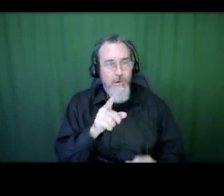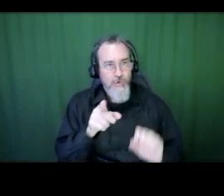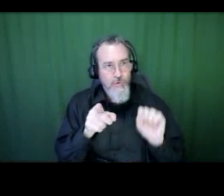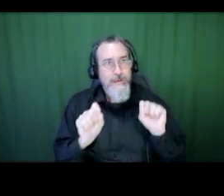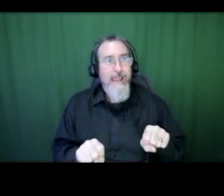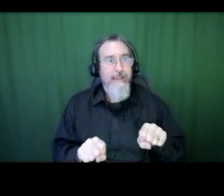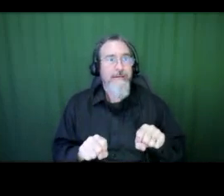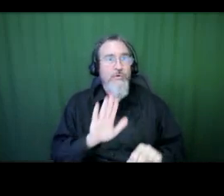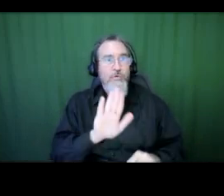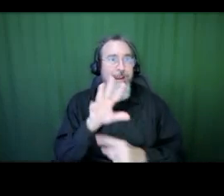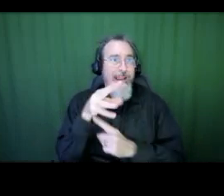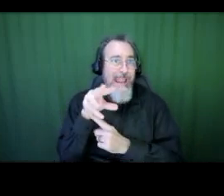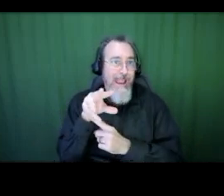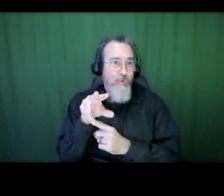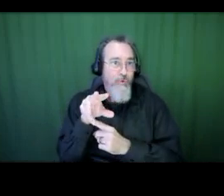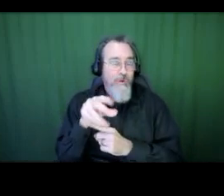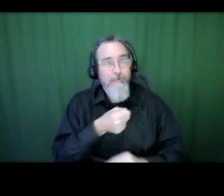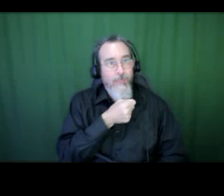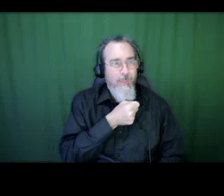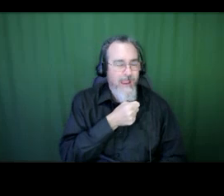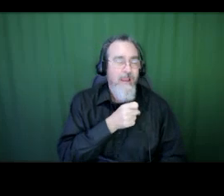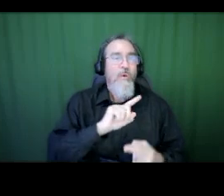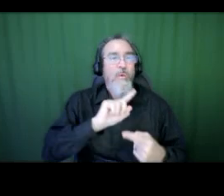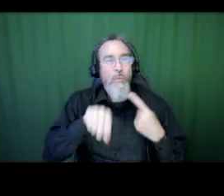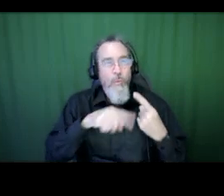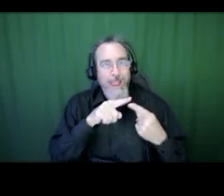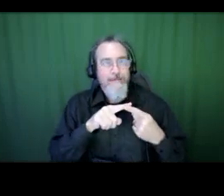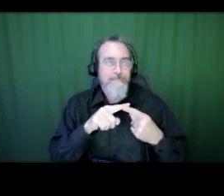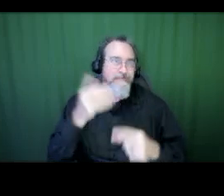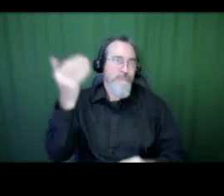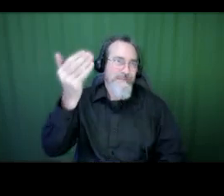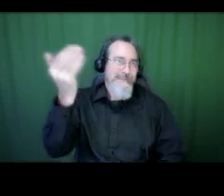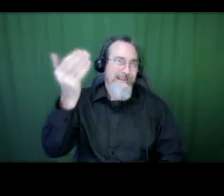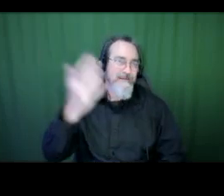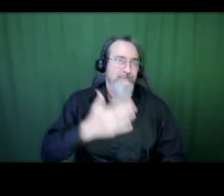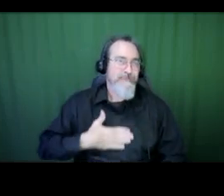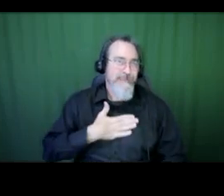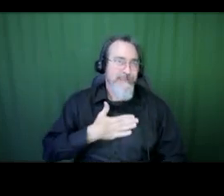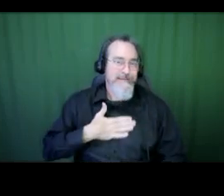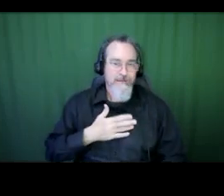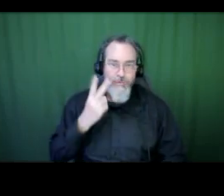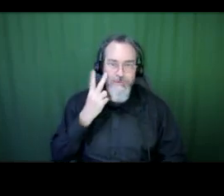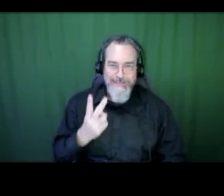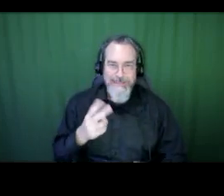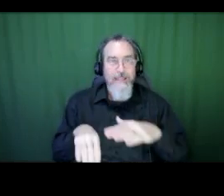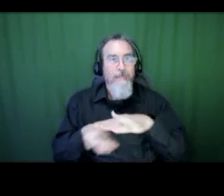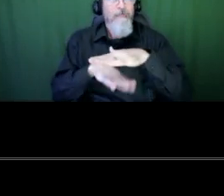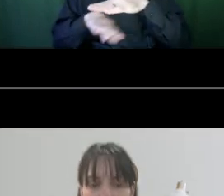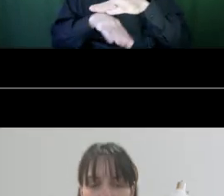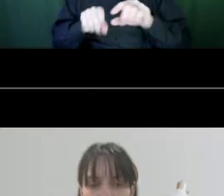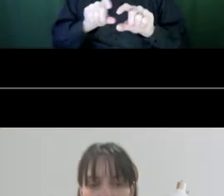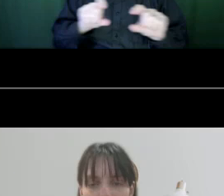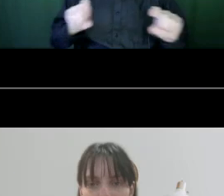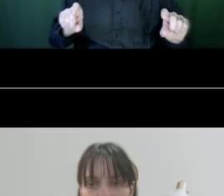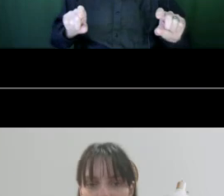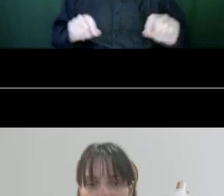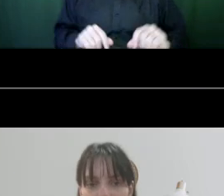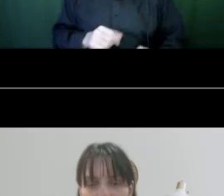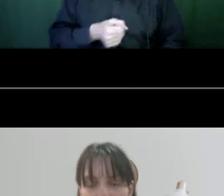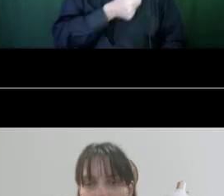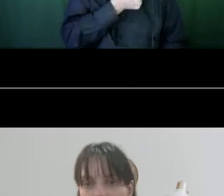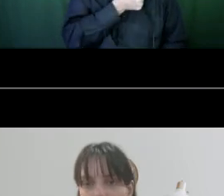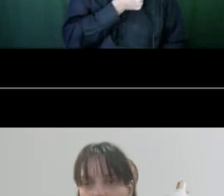your presentations, you can find those options along the bottom of your screen, the mic option to unmute and the camera